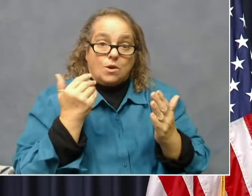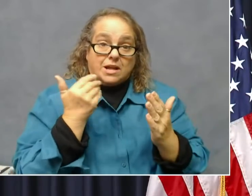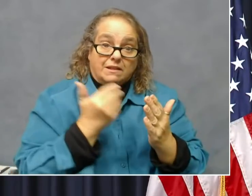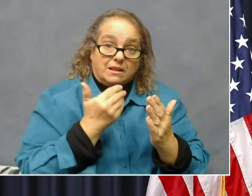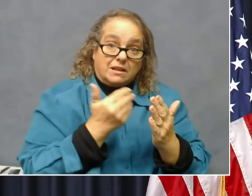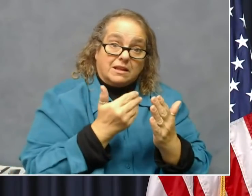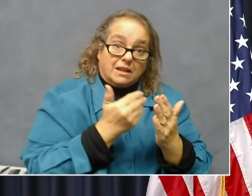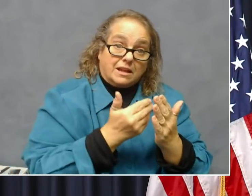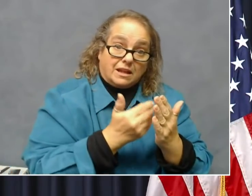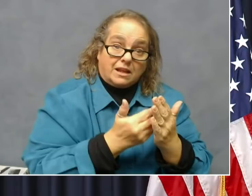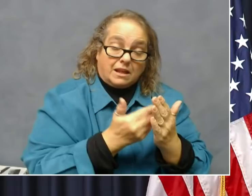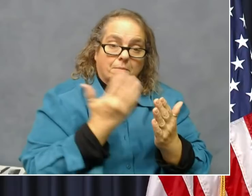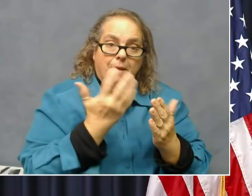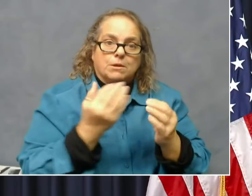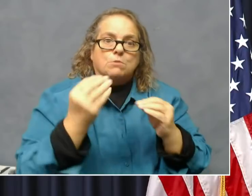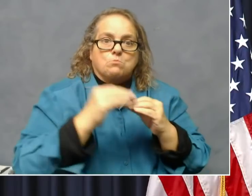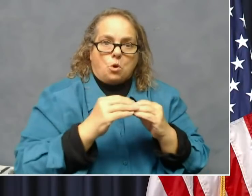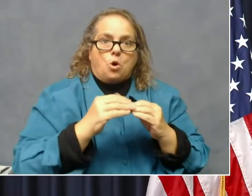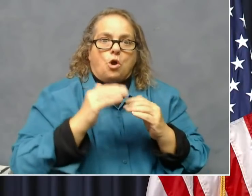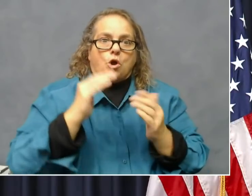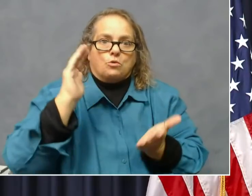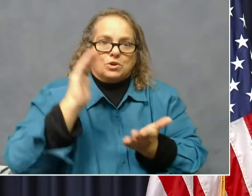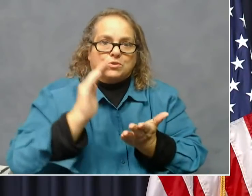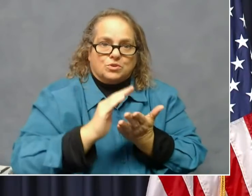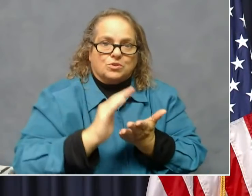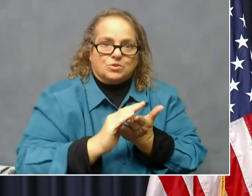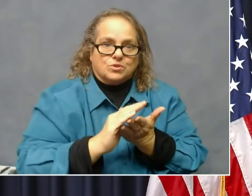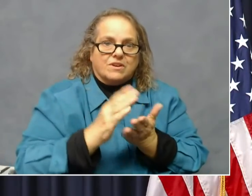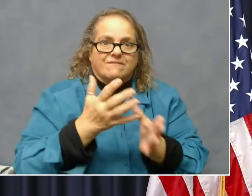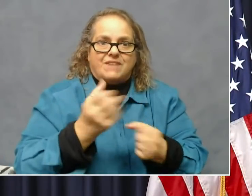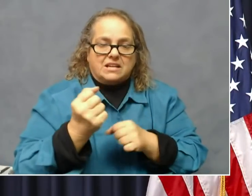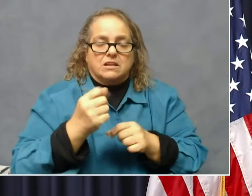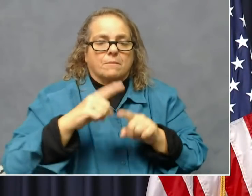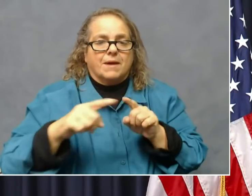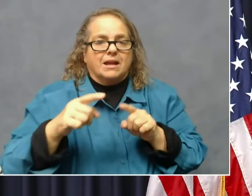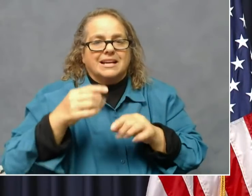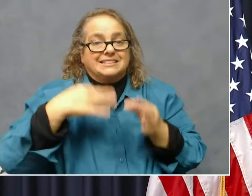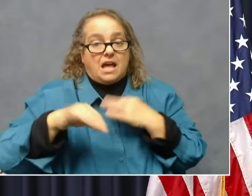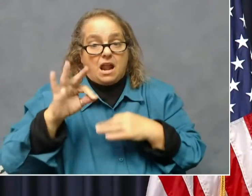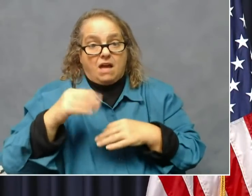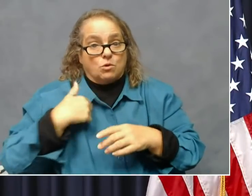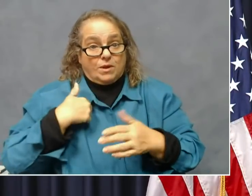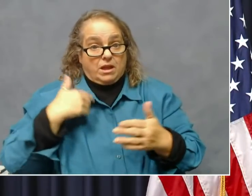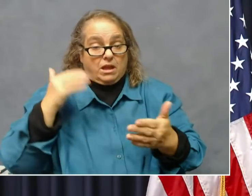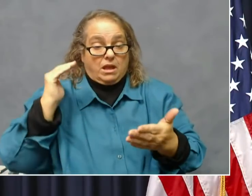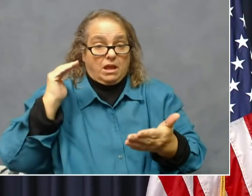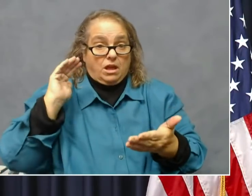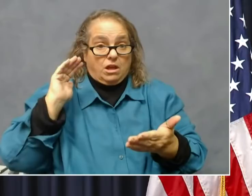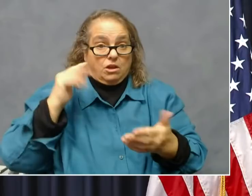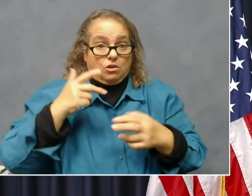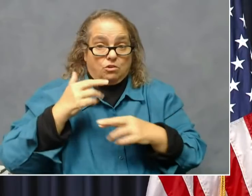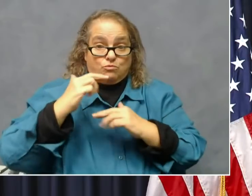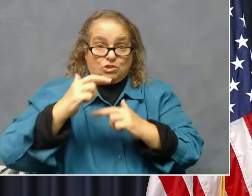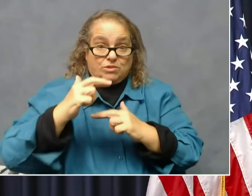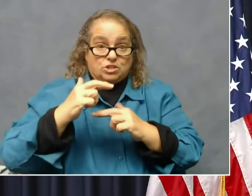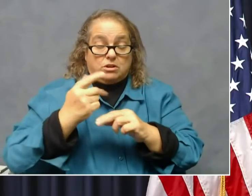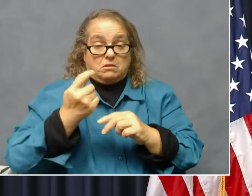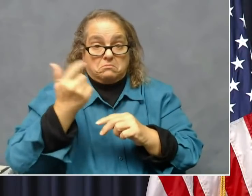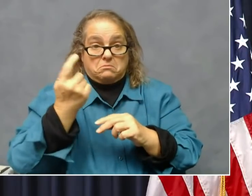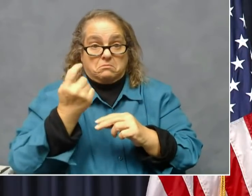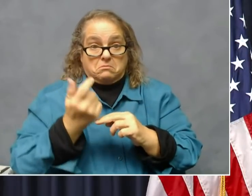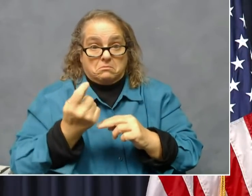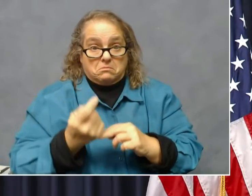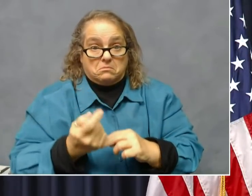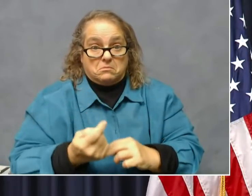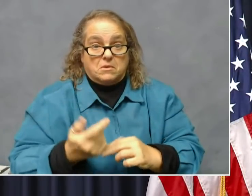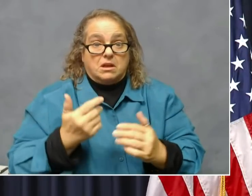gradual reduction. But our timing on all this depends on how much Moderna we'll get, because Pfizer looks